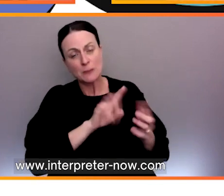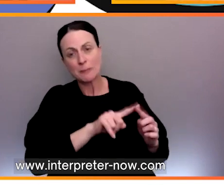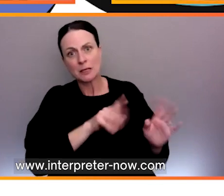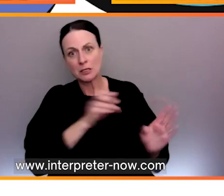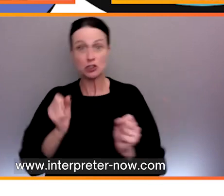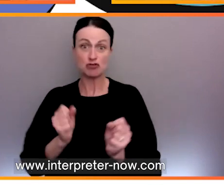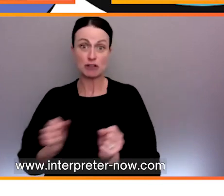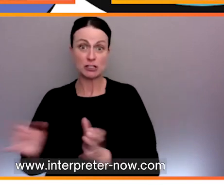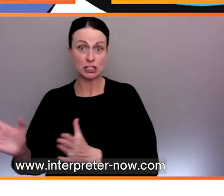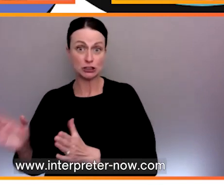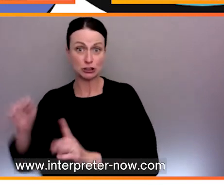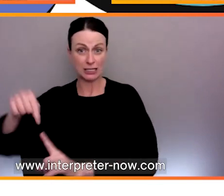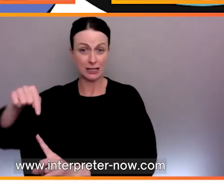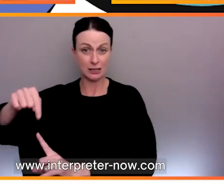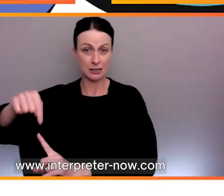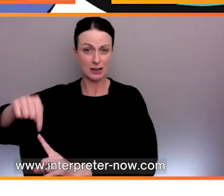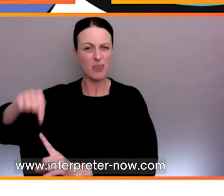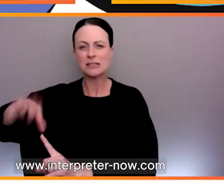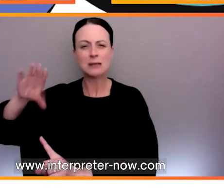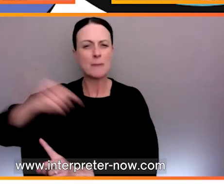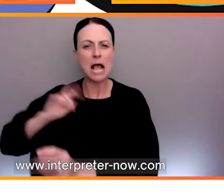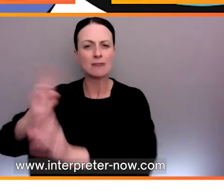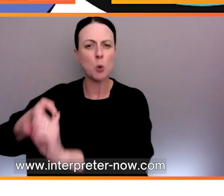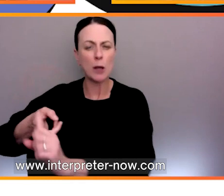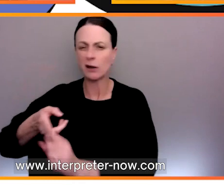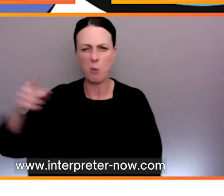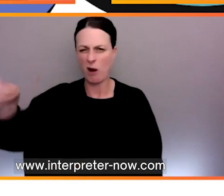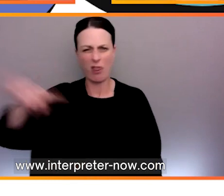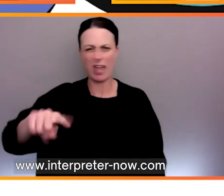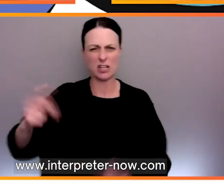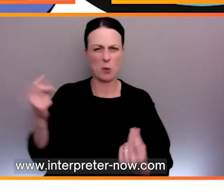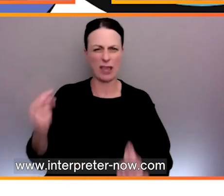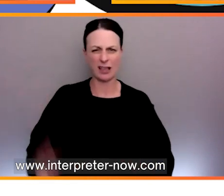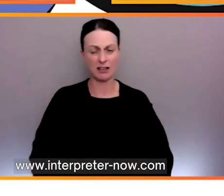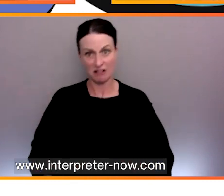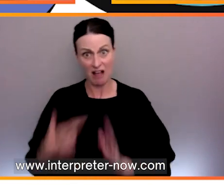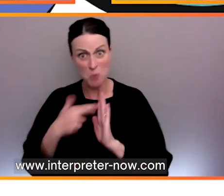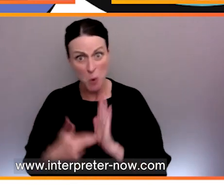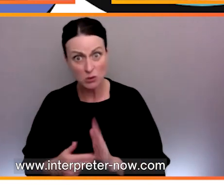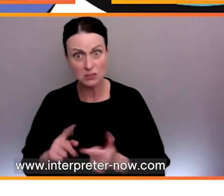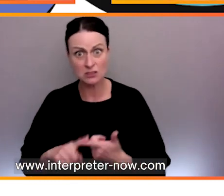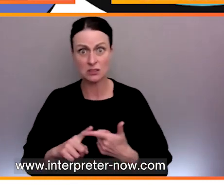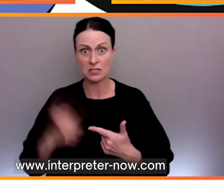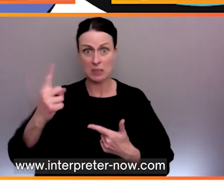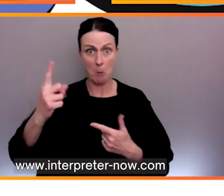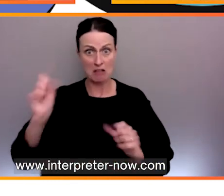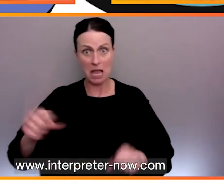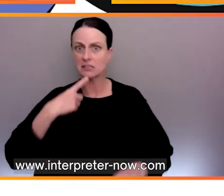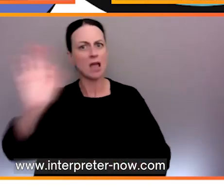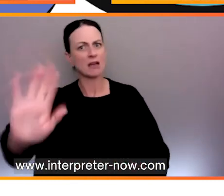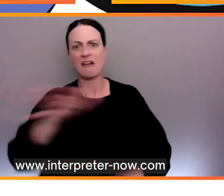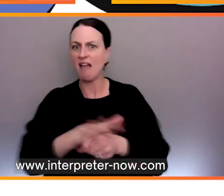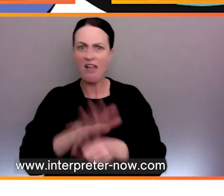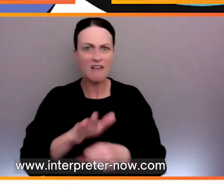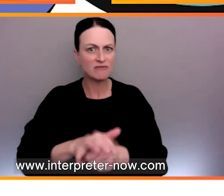own experience, which is really hard when you are a target of bullying, because you are so in it. It is all you are